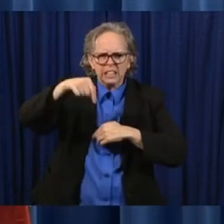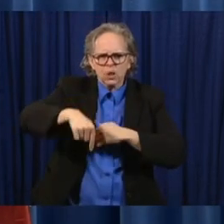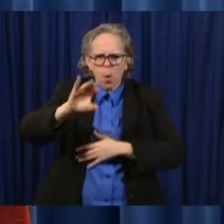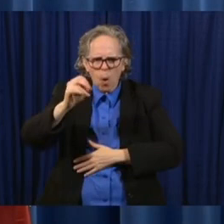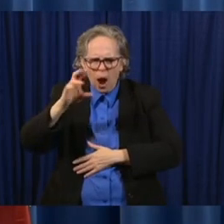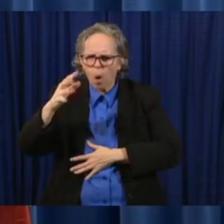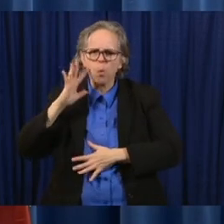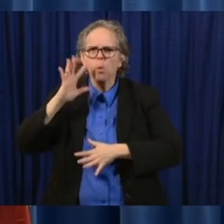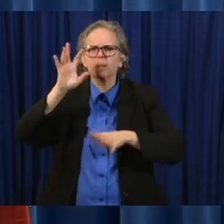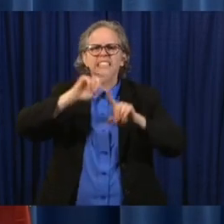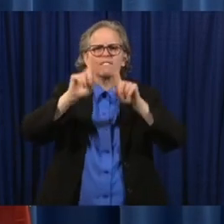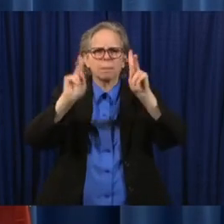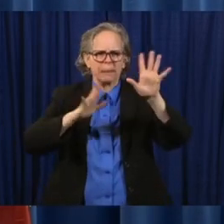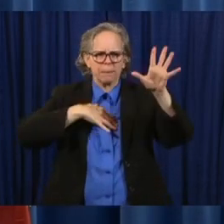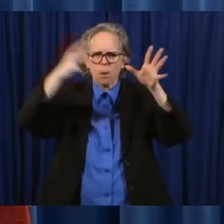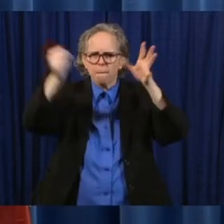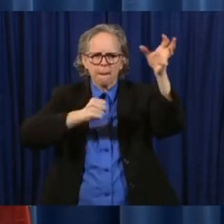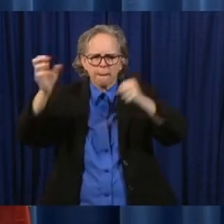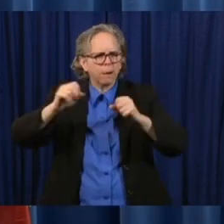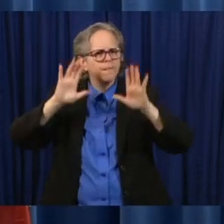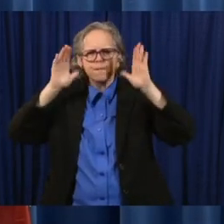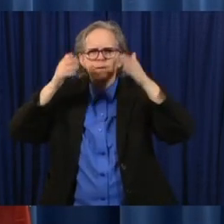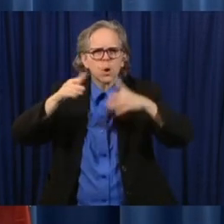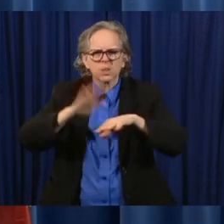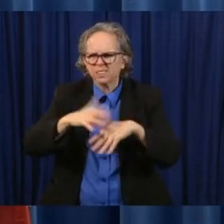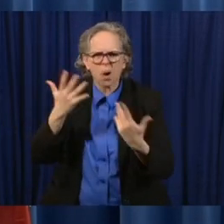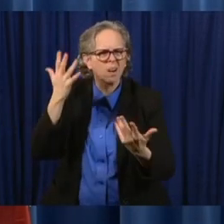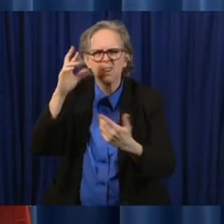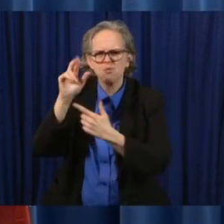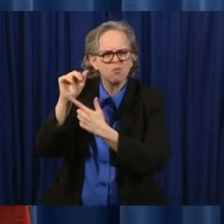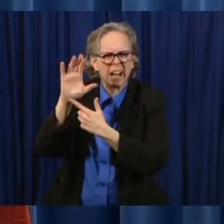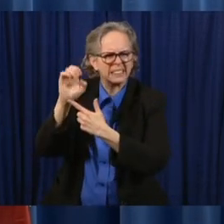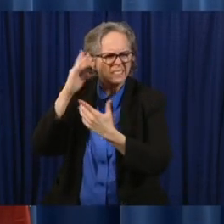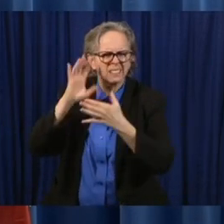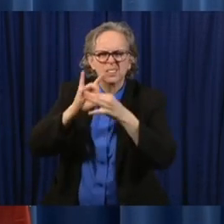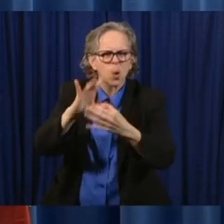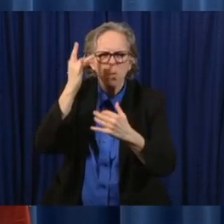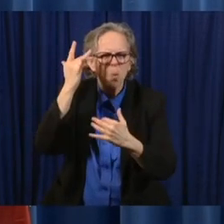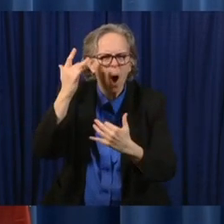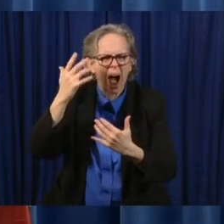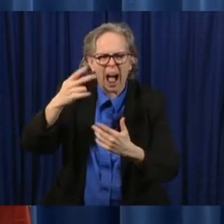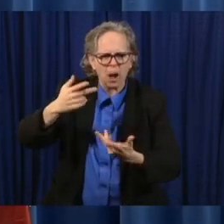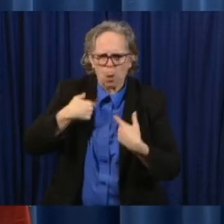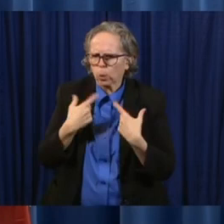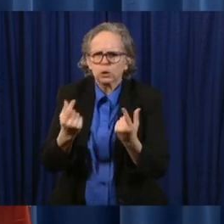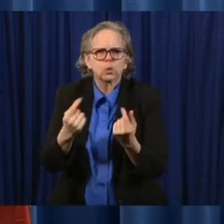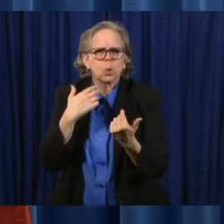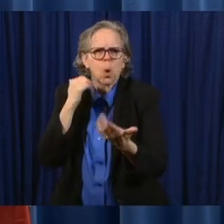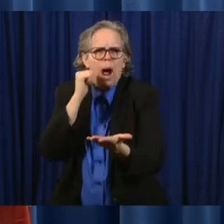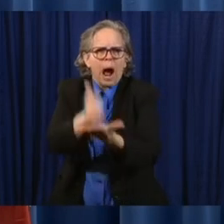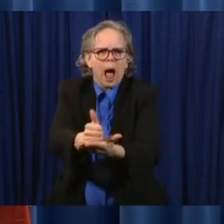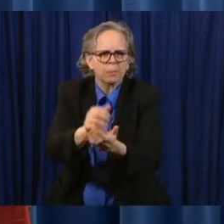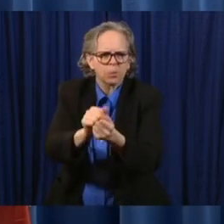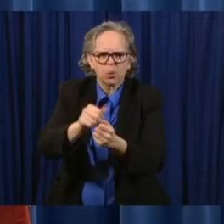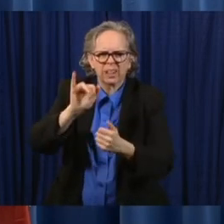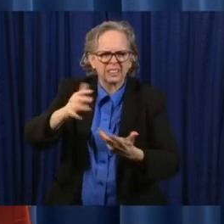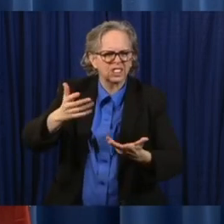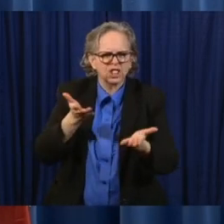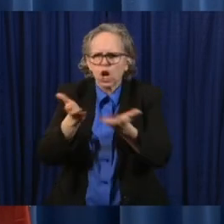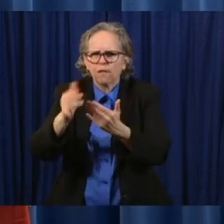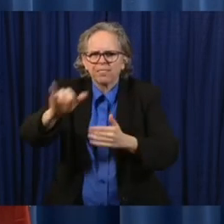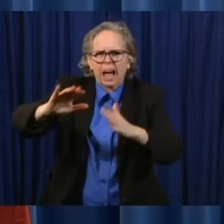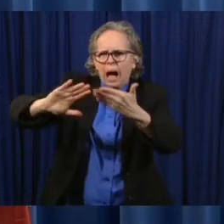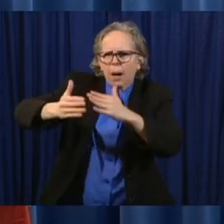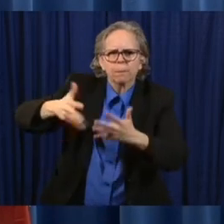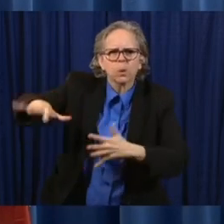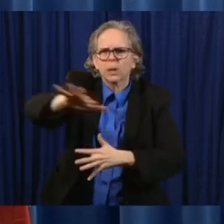see, what are the things that we should be doing, what are the things that can be done in the community. I've asked